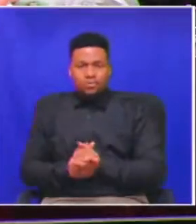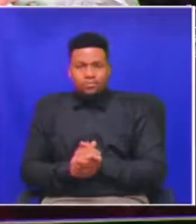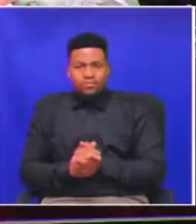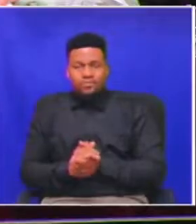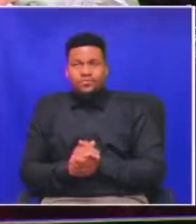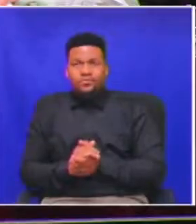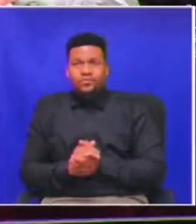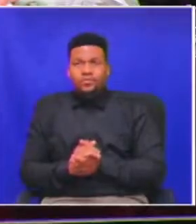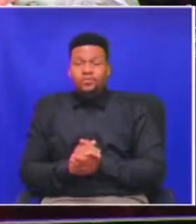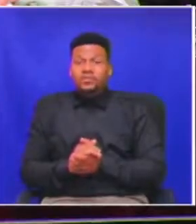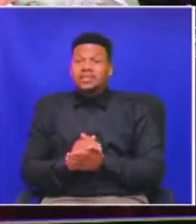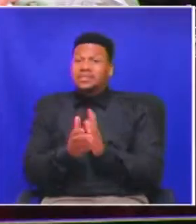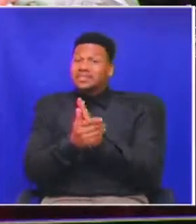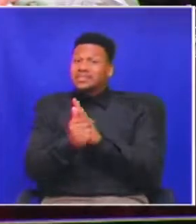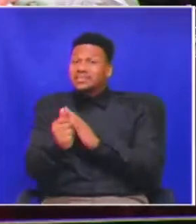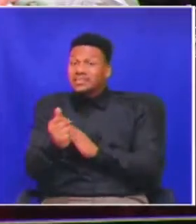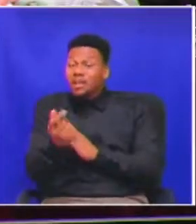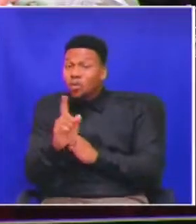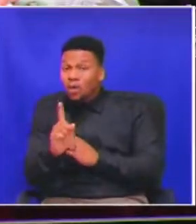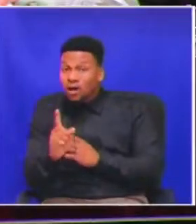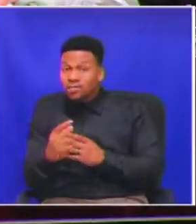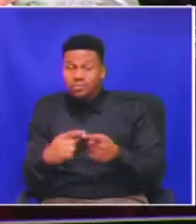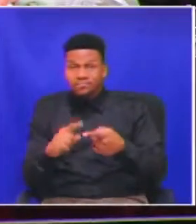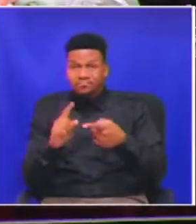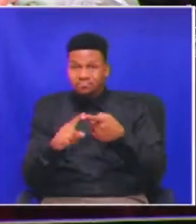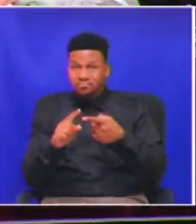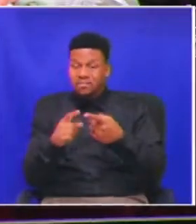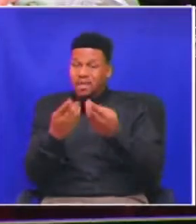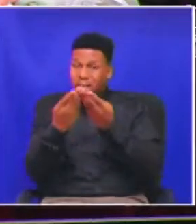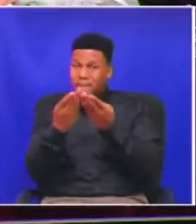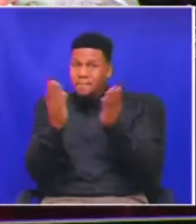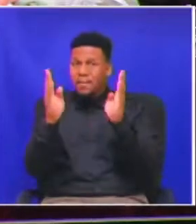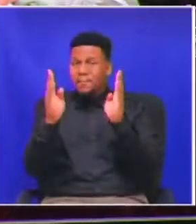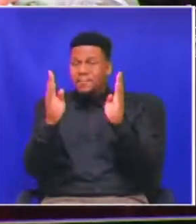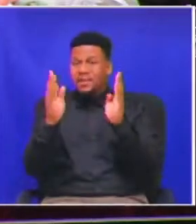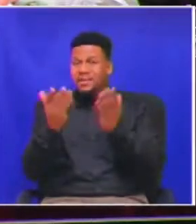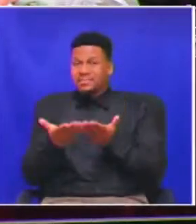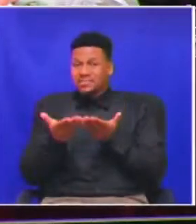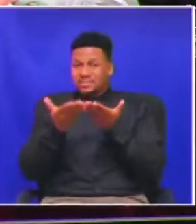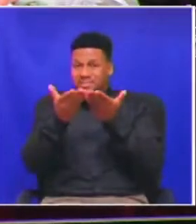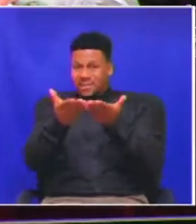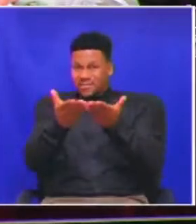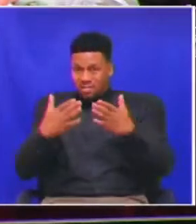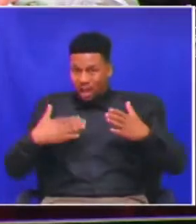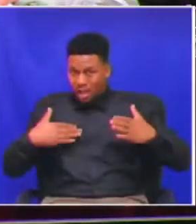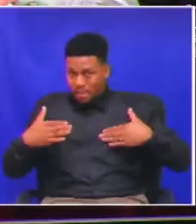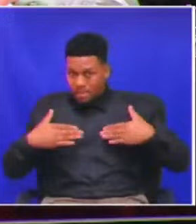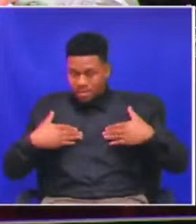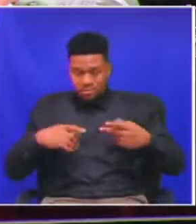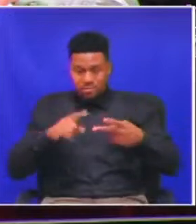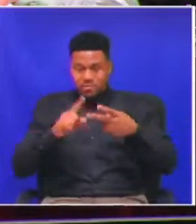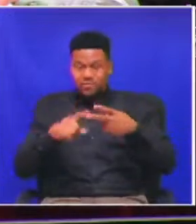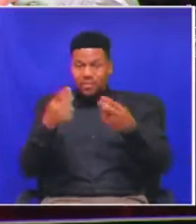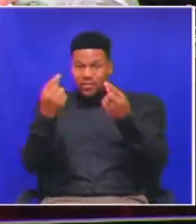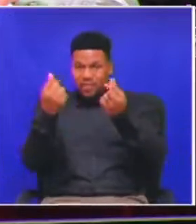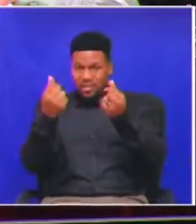These include the public service, administration, financial